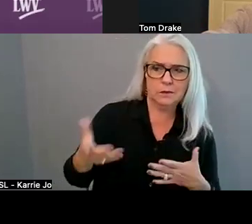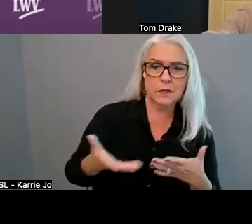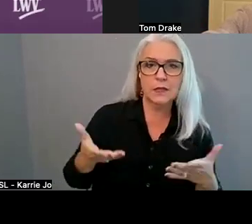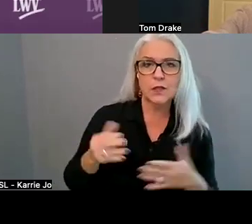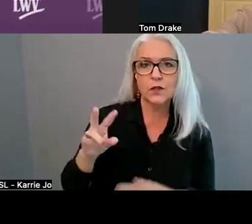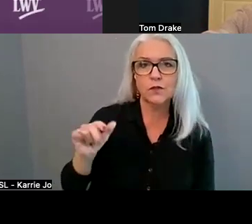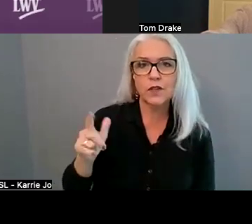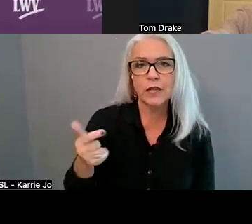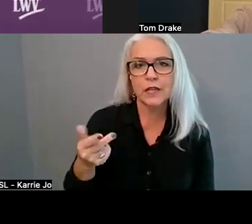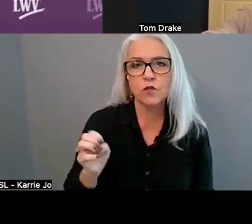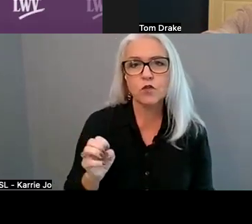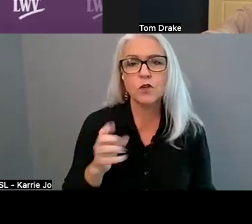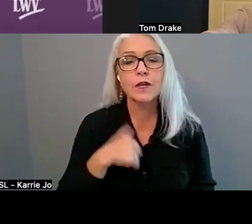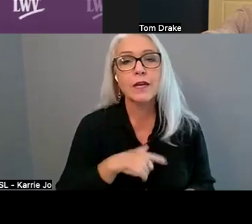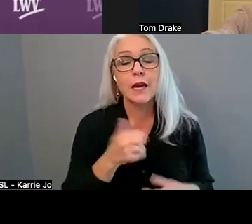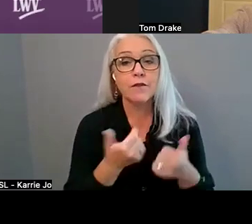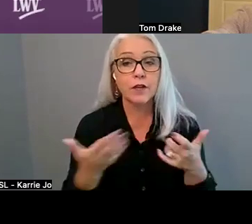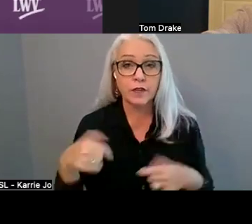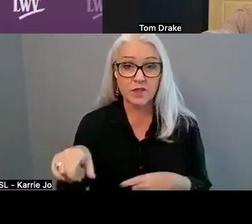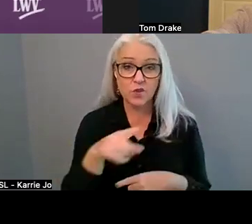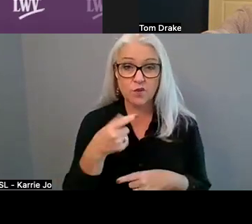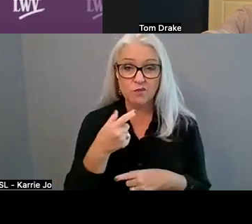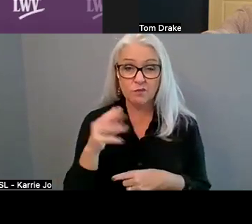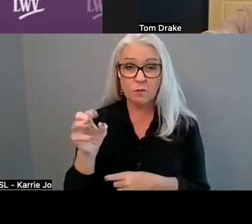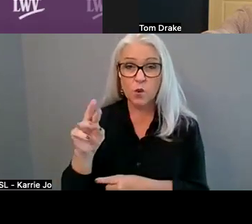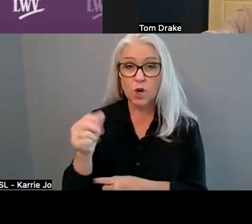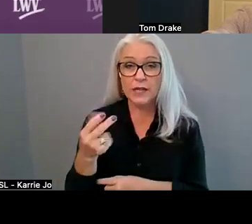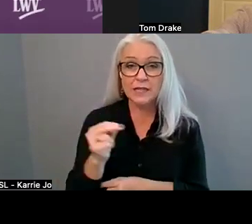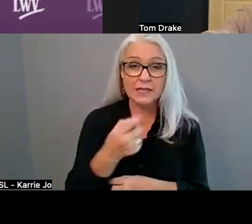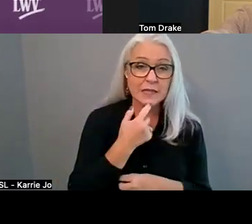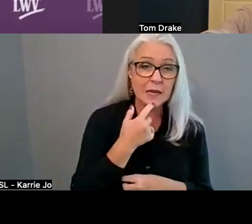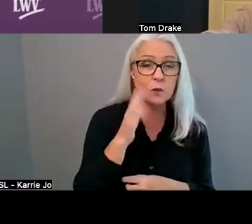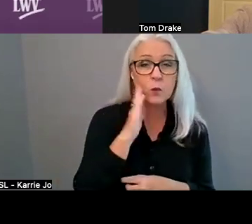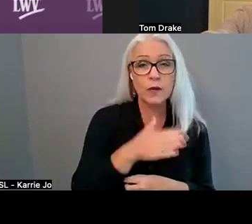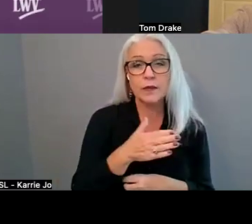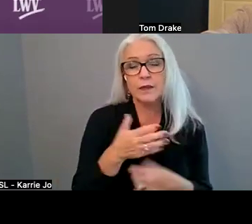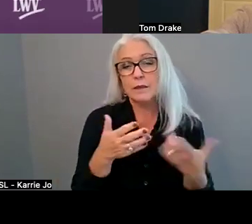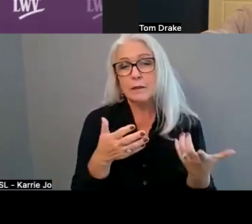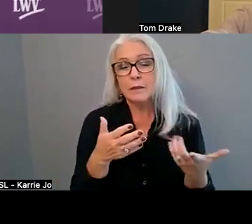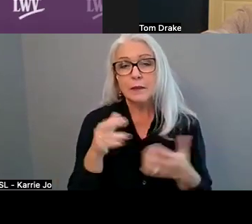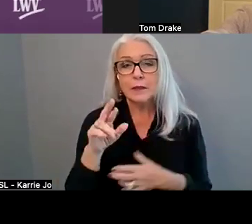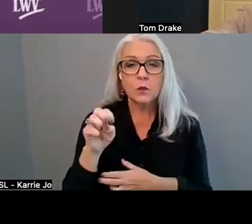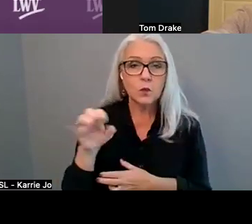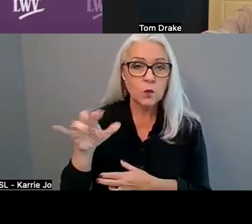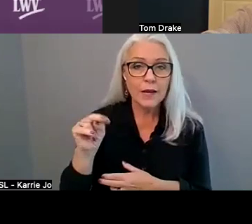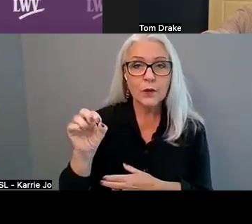And everything Morgan has said, the partnership with Reynolds Field and other items. And one of the things that